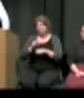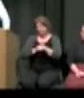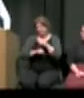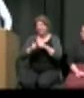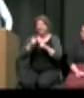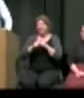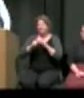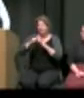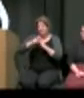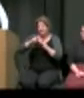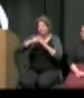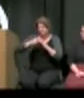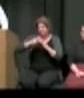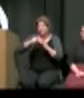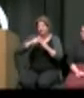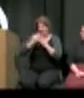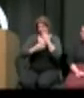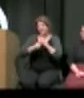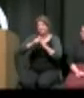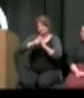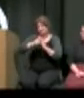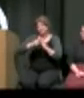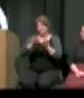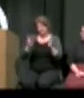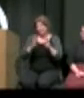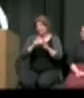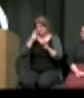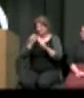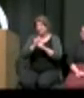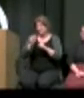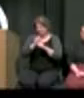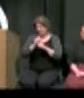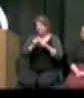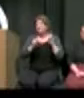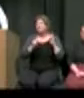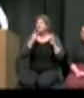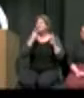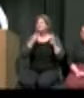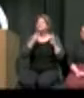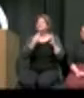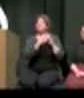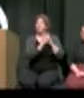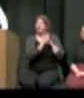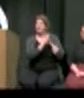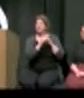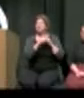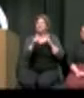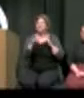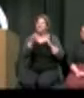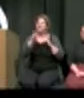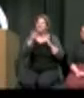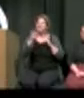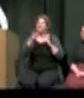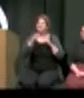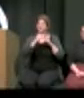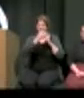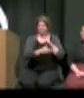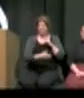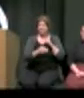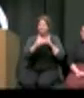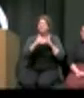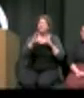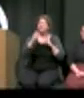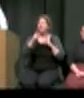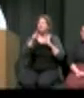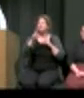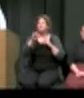bolt screwed in by hand. You can see on the right here, this is the cliff right here. The Chuckery Race